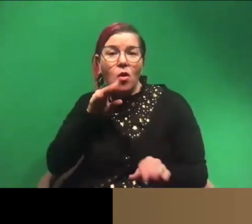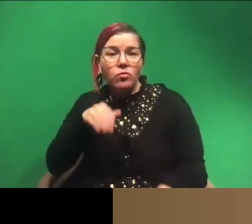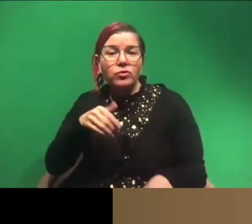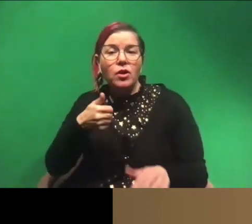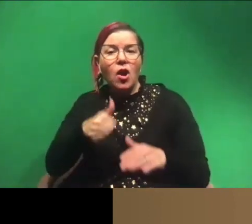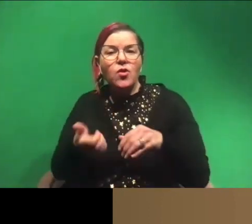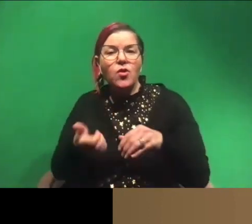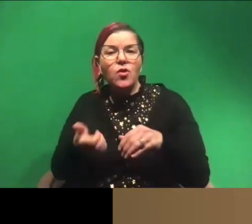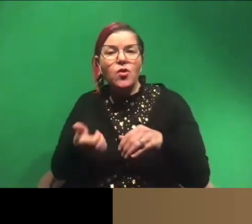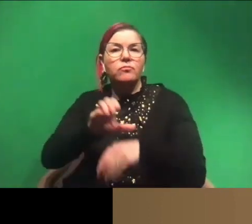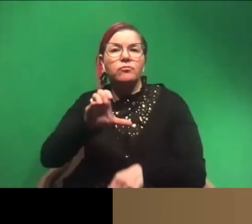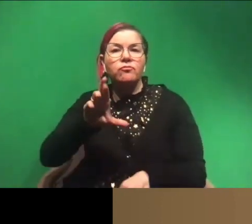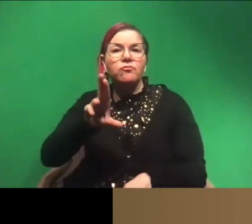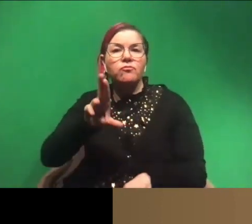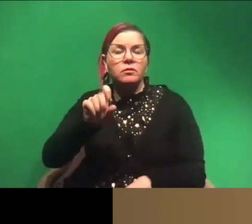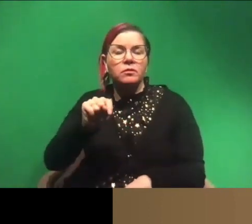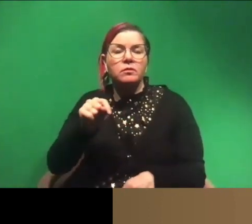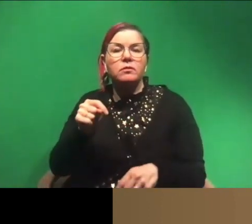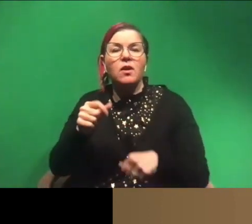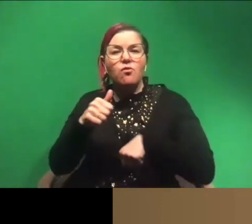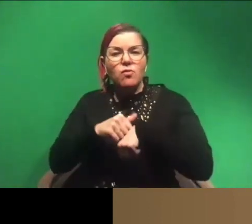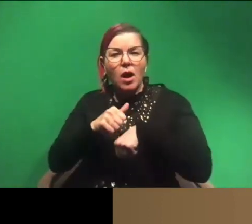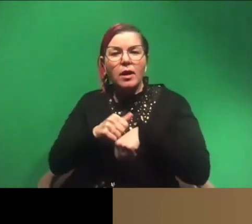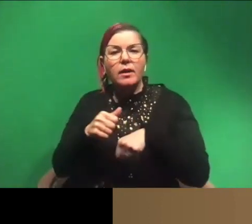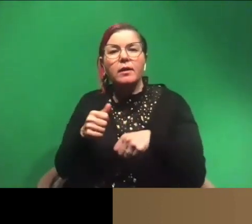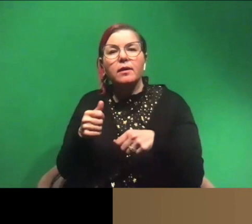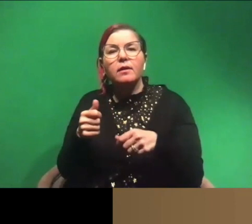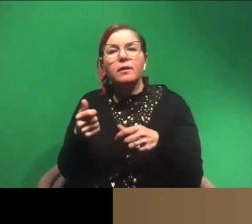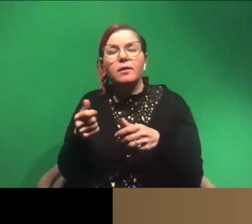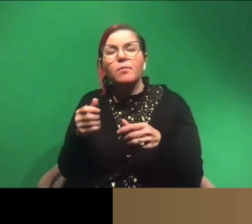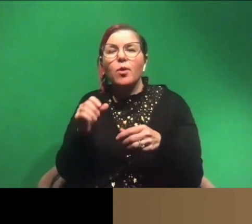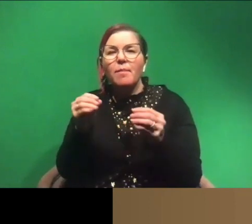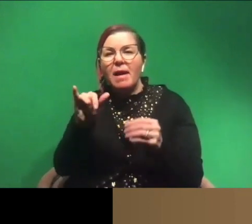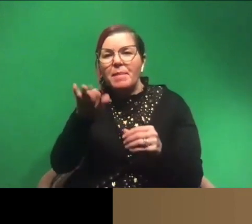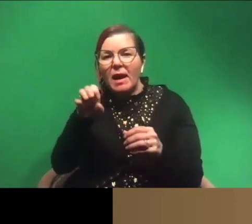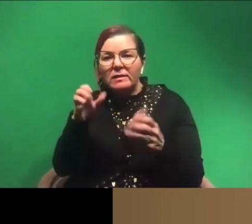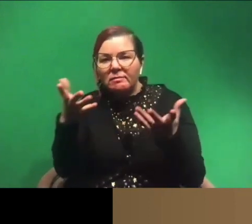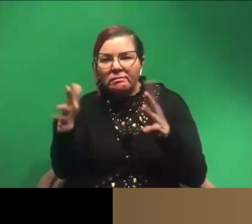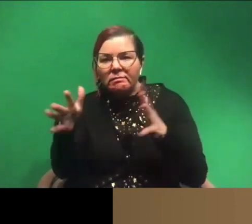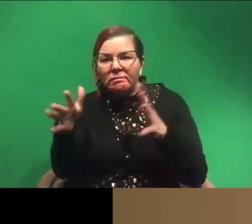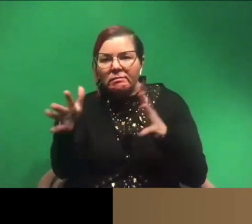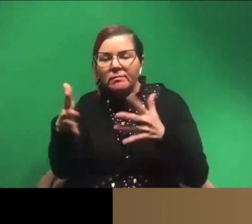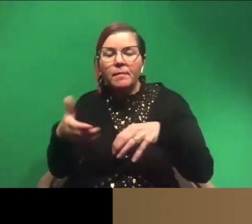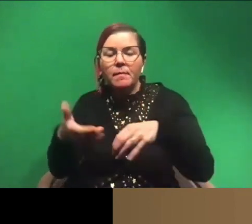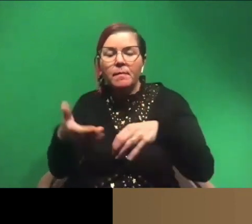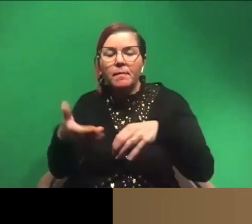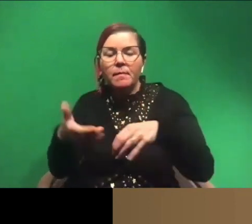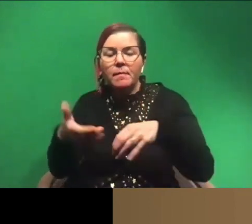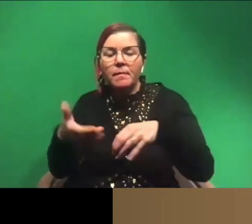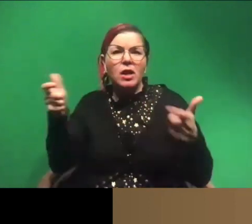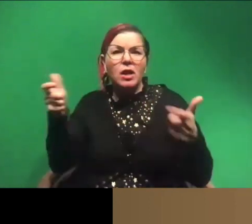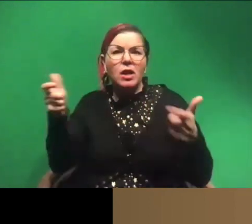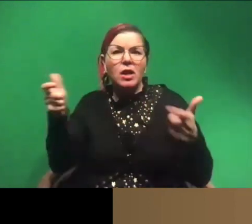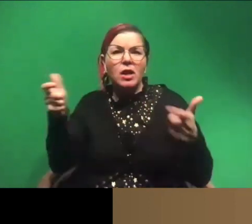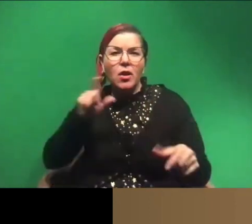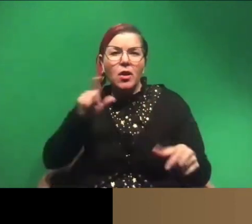crust. So underneath the rocky part or the icy part, there's supposed to be this giant ocean underground. And